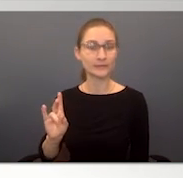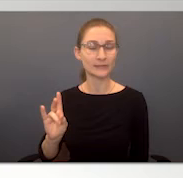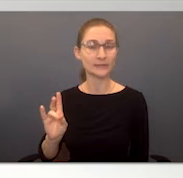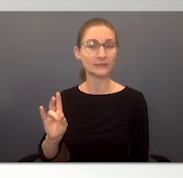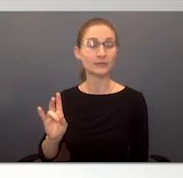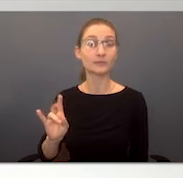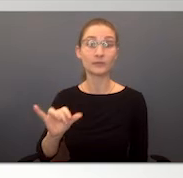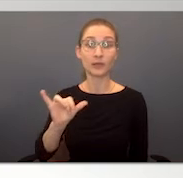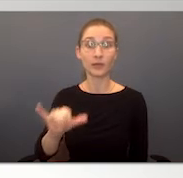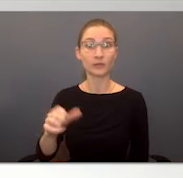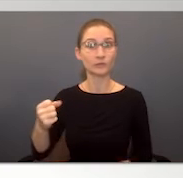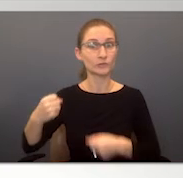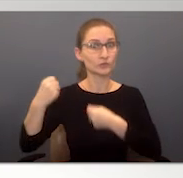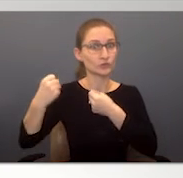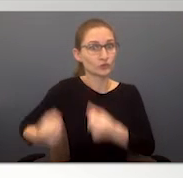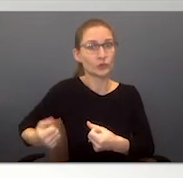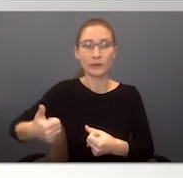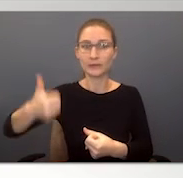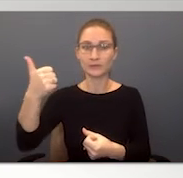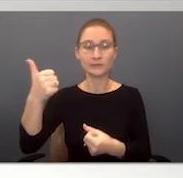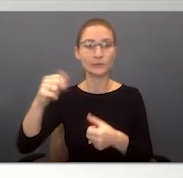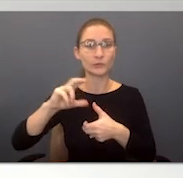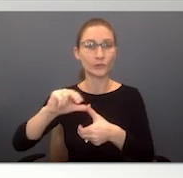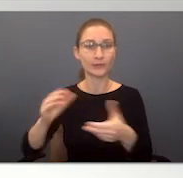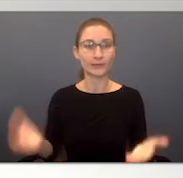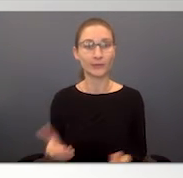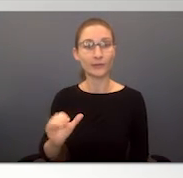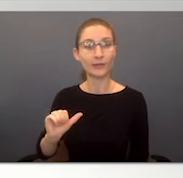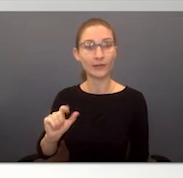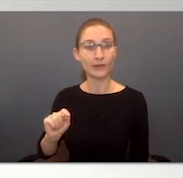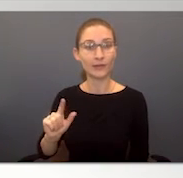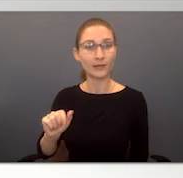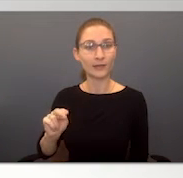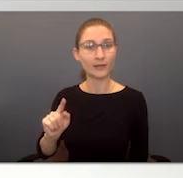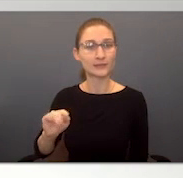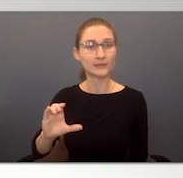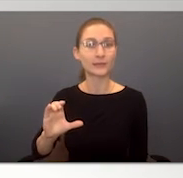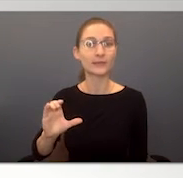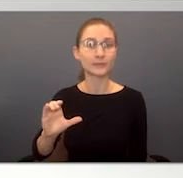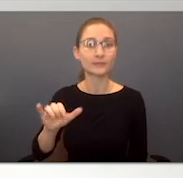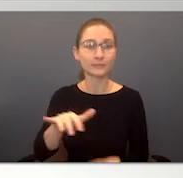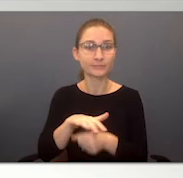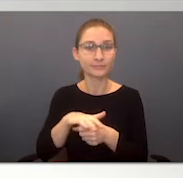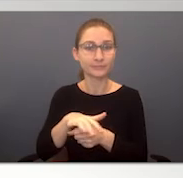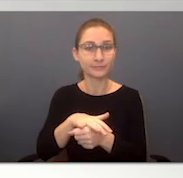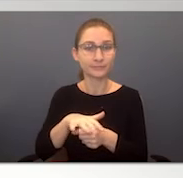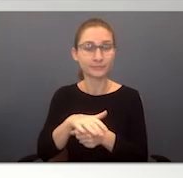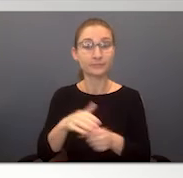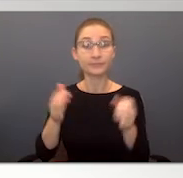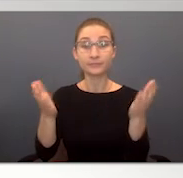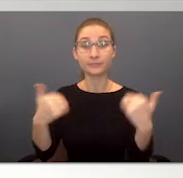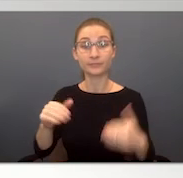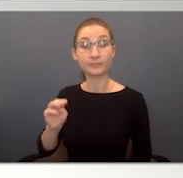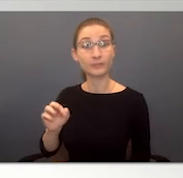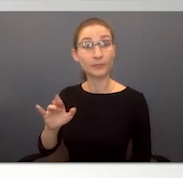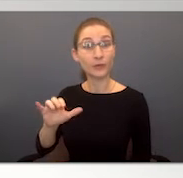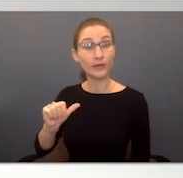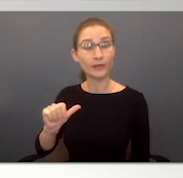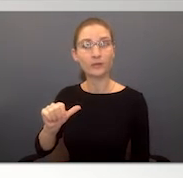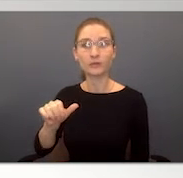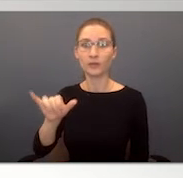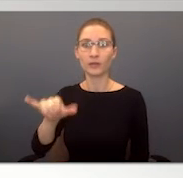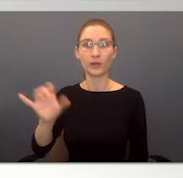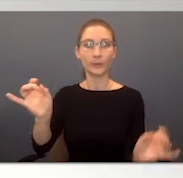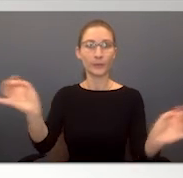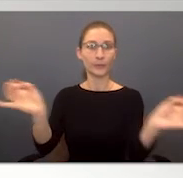Maria was the worst natural disaster to affect Puerto Rico. And Michael, Category 5, it was